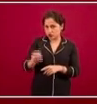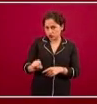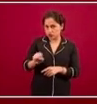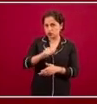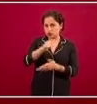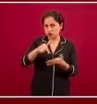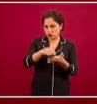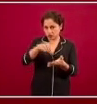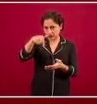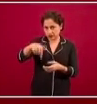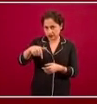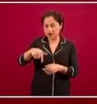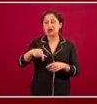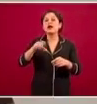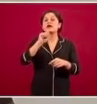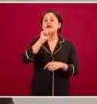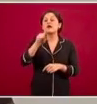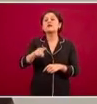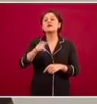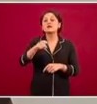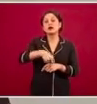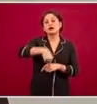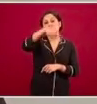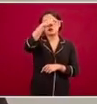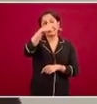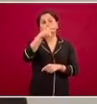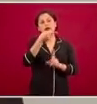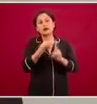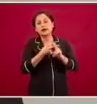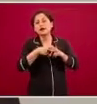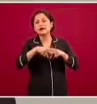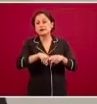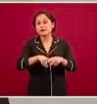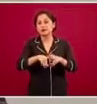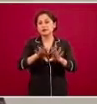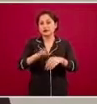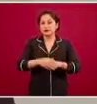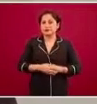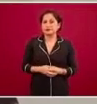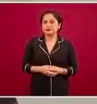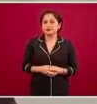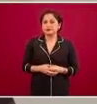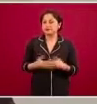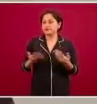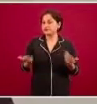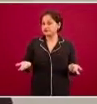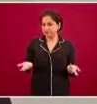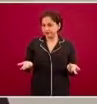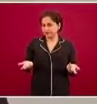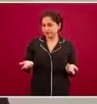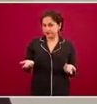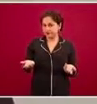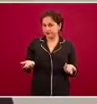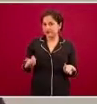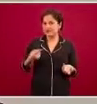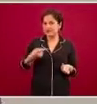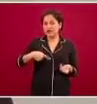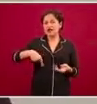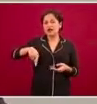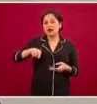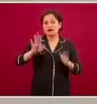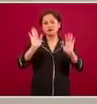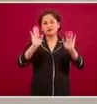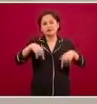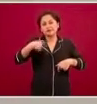spaces, plazas and some public parks. And then we also saw them in some states in the north. If they weren't